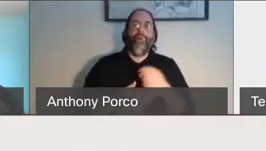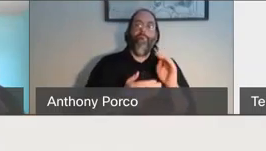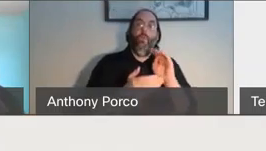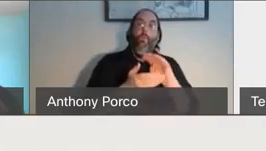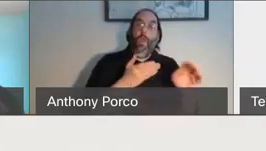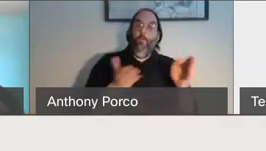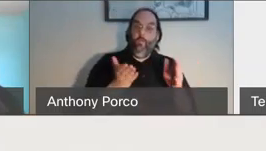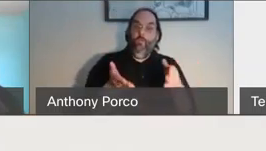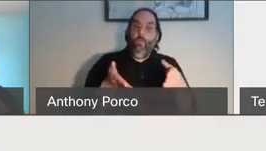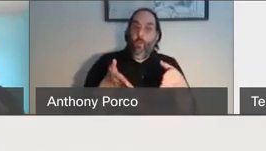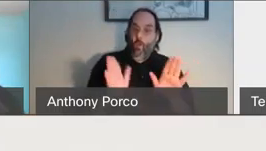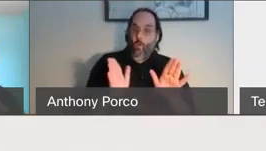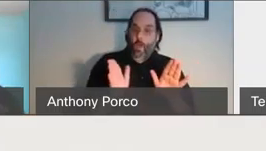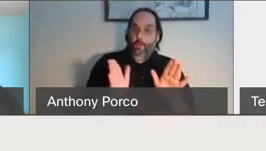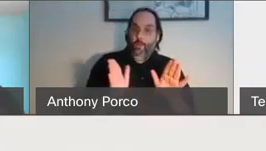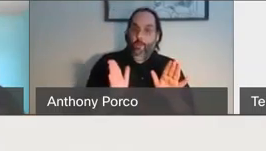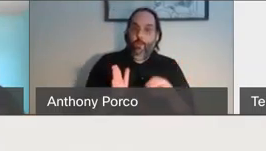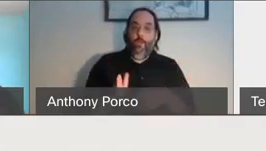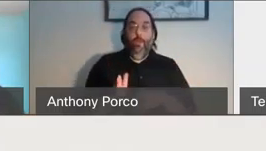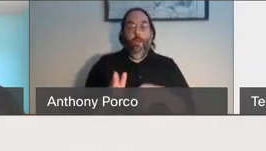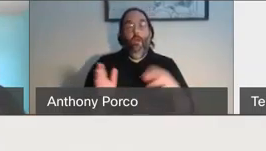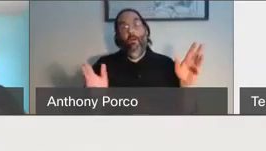services authorized to the tune of